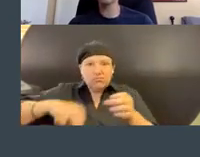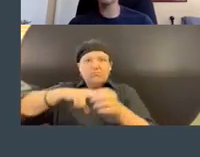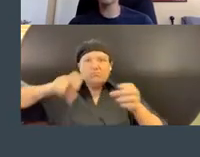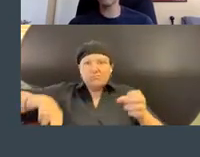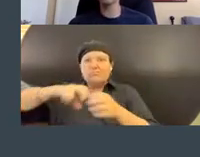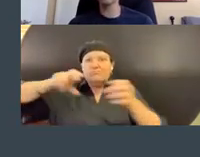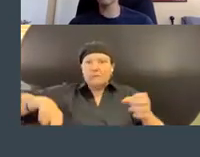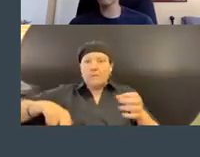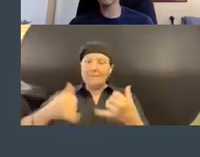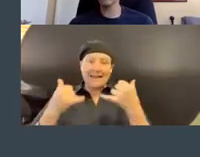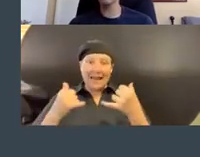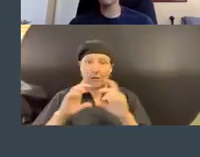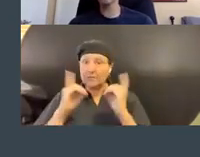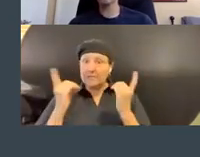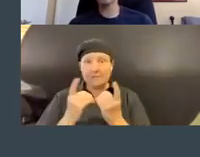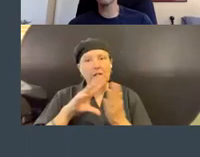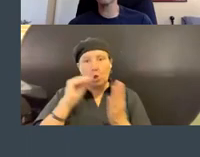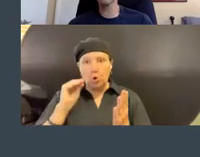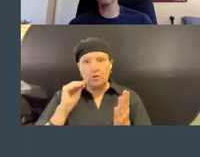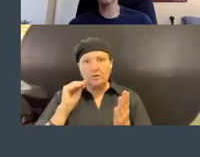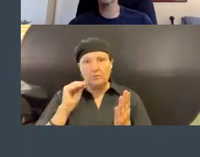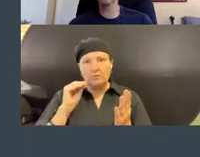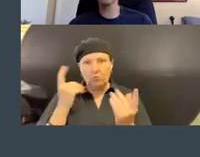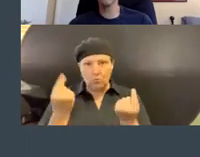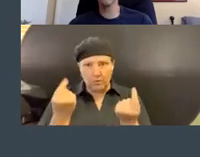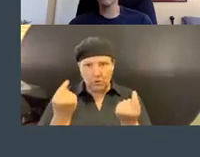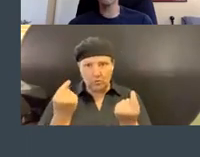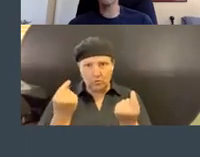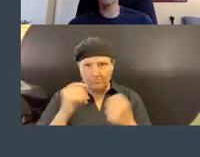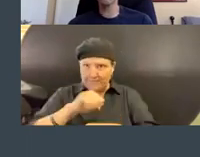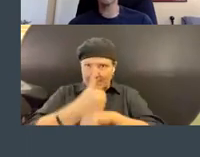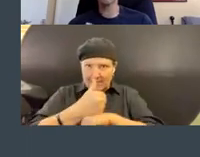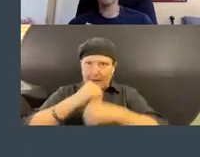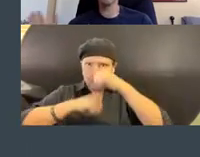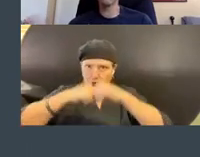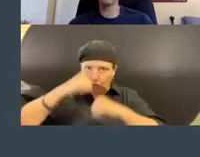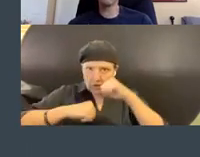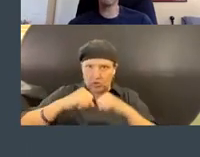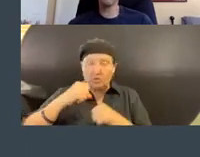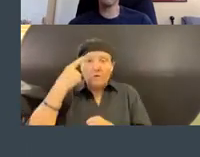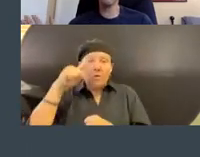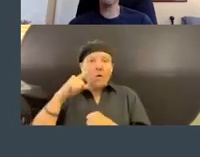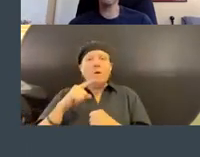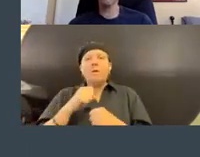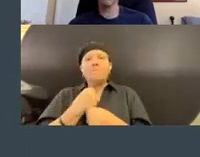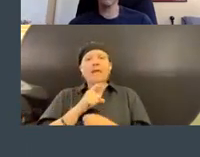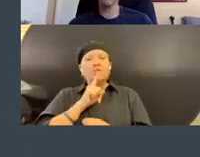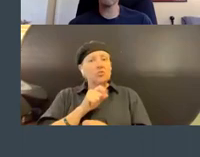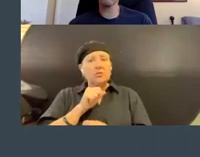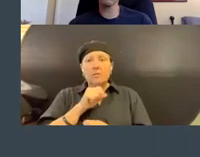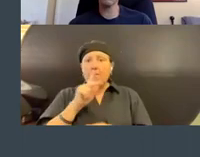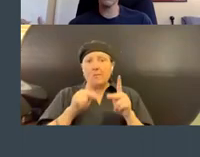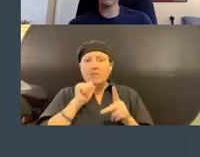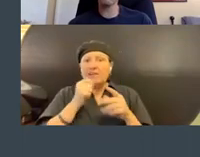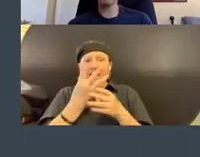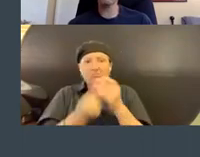district has learned from it. And now they're putting in some structures to ensure that, we're gonna make sure that we don't lose anybody and that